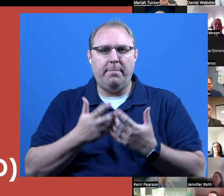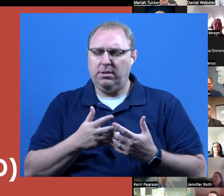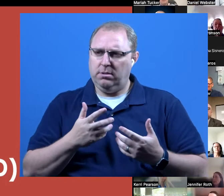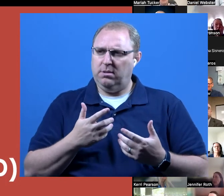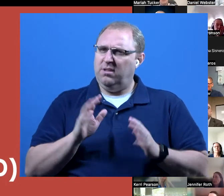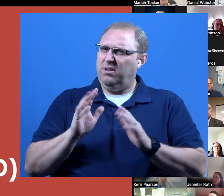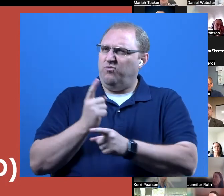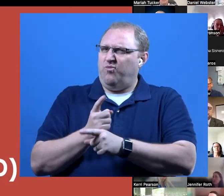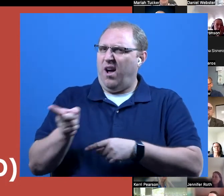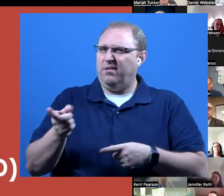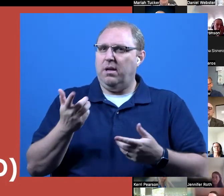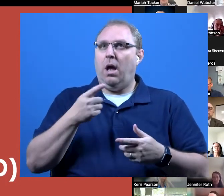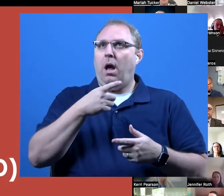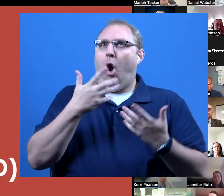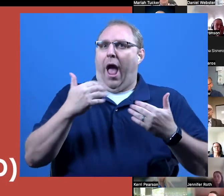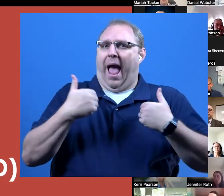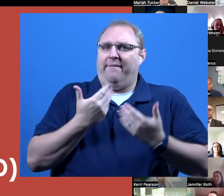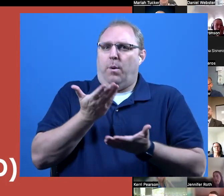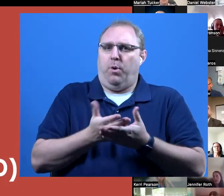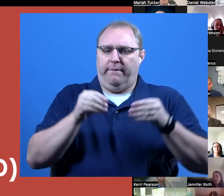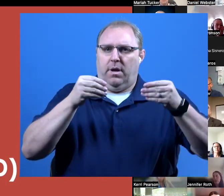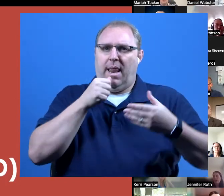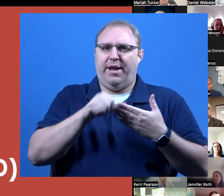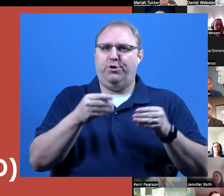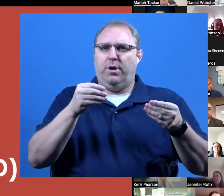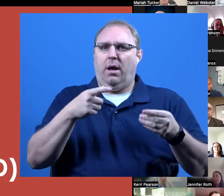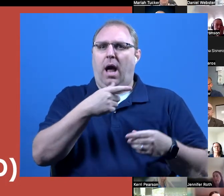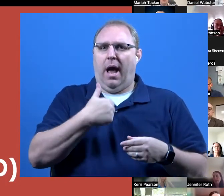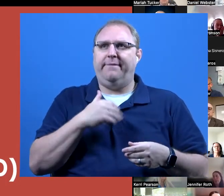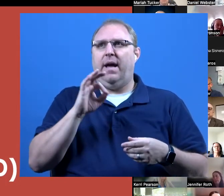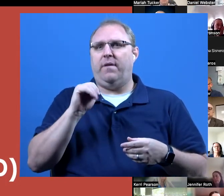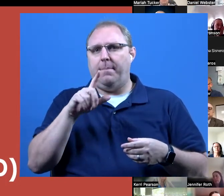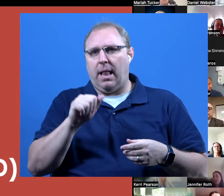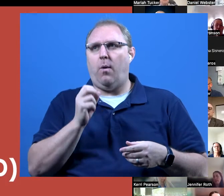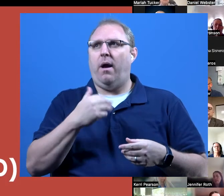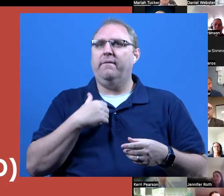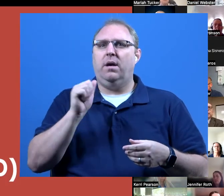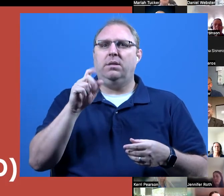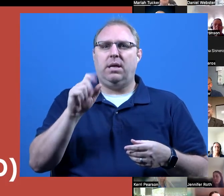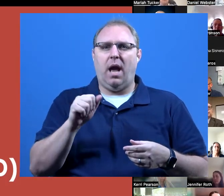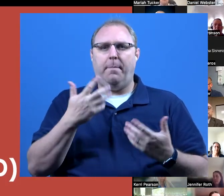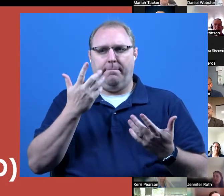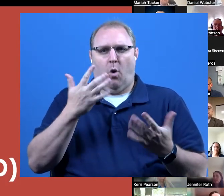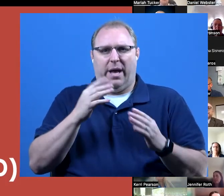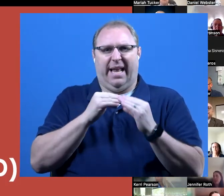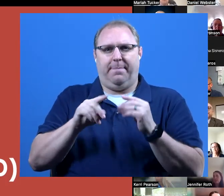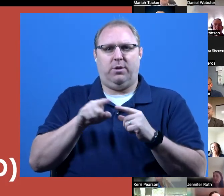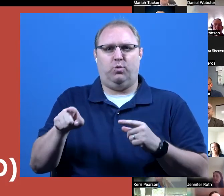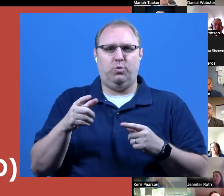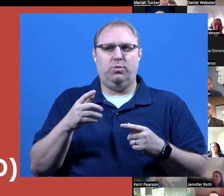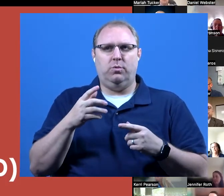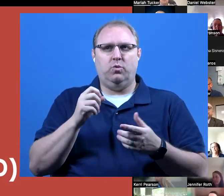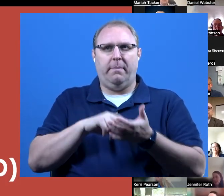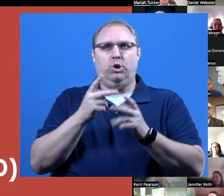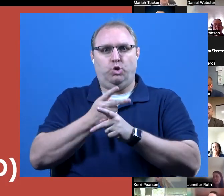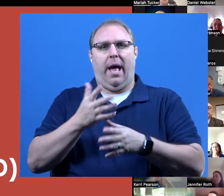you that email. So that would be where you'd want to be able to keep that documentation. This is going to be